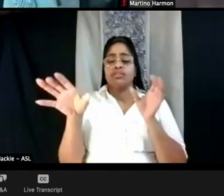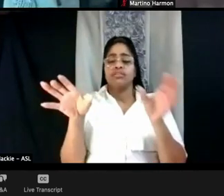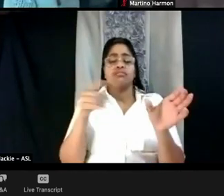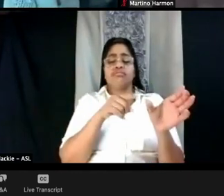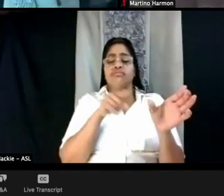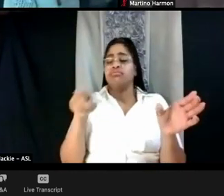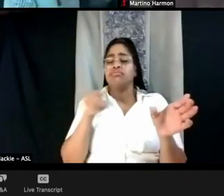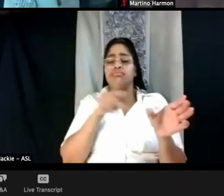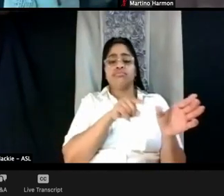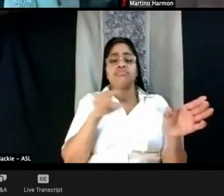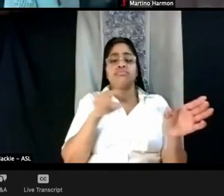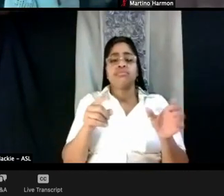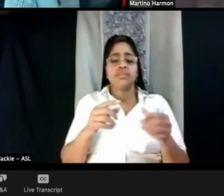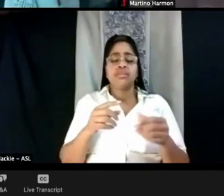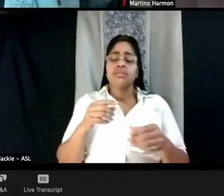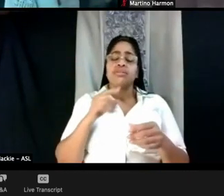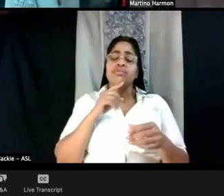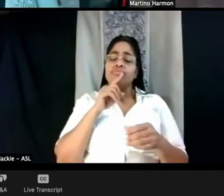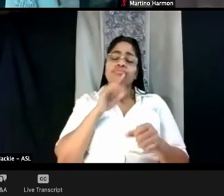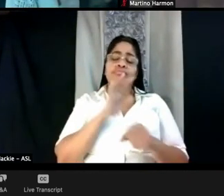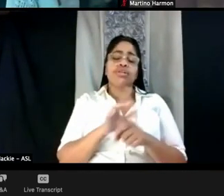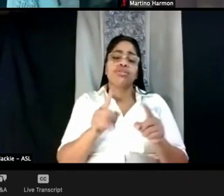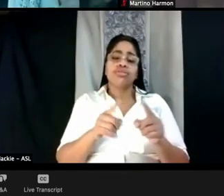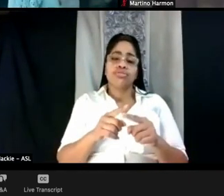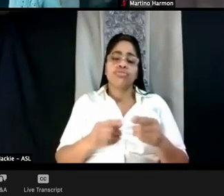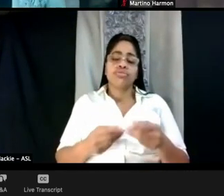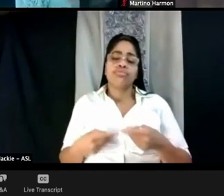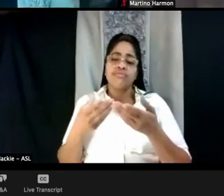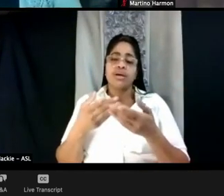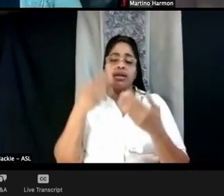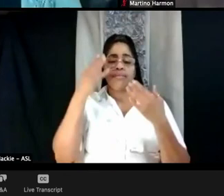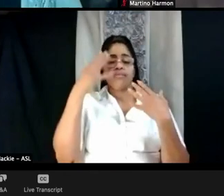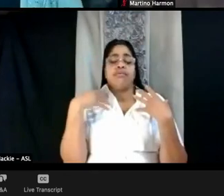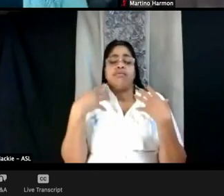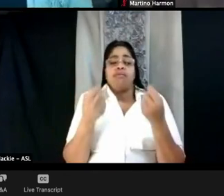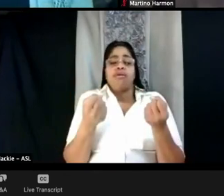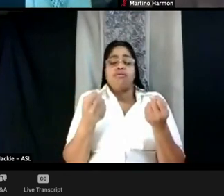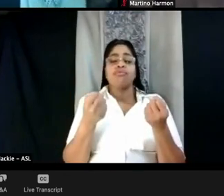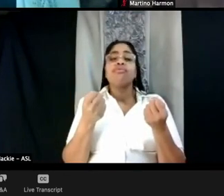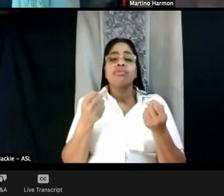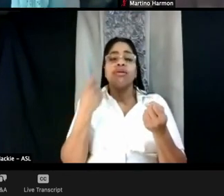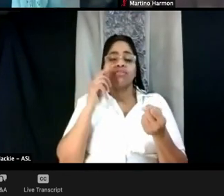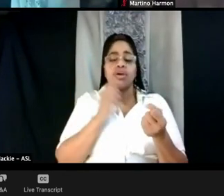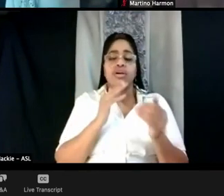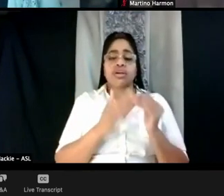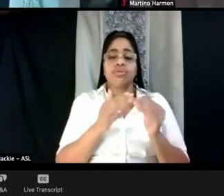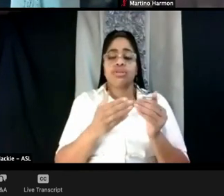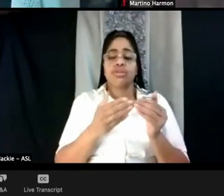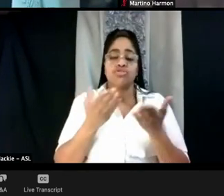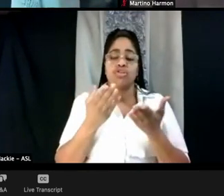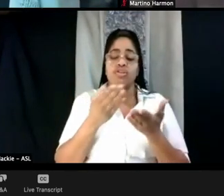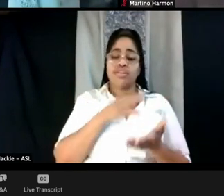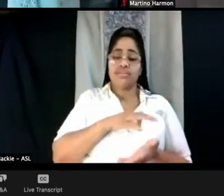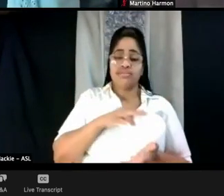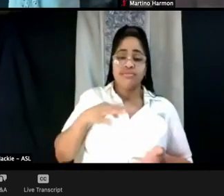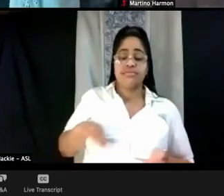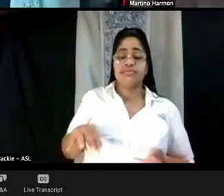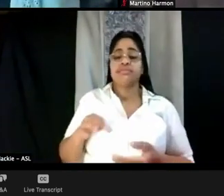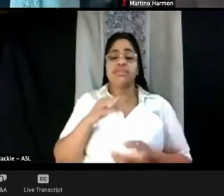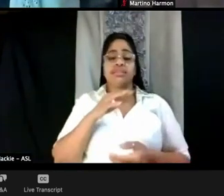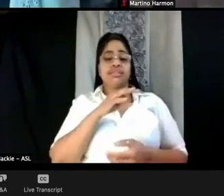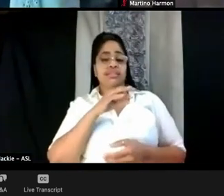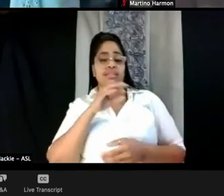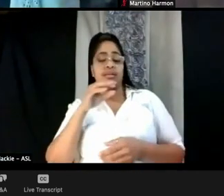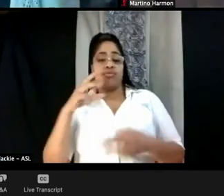to supporting the mental health needs of our university and healthcare communities. They serve all faculty, staff, retirees,